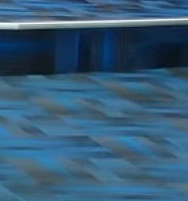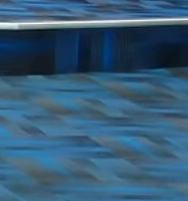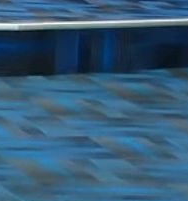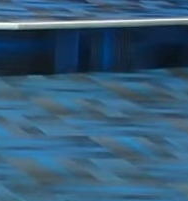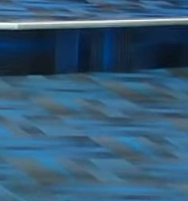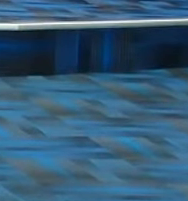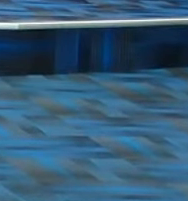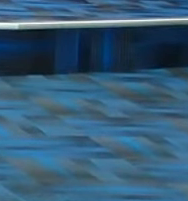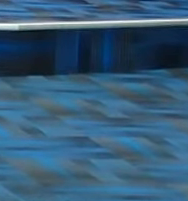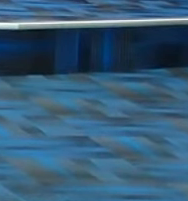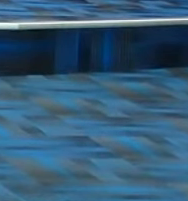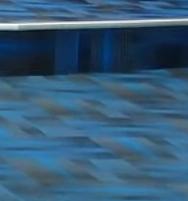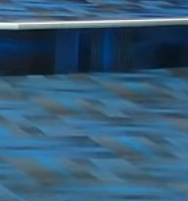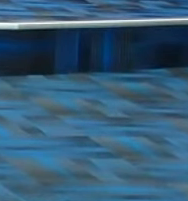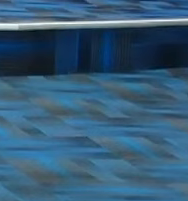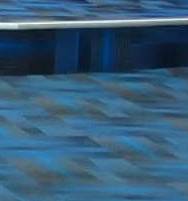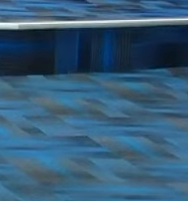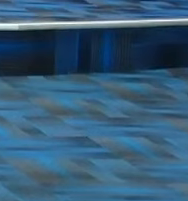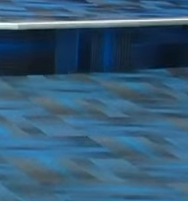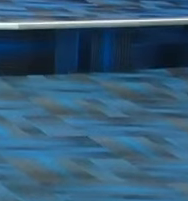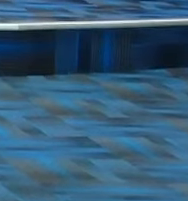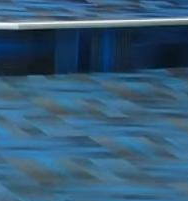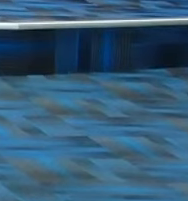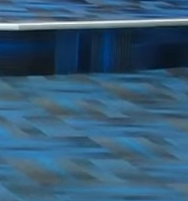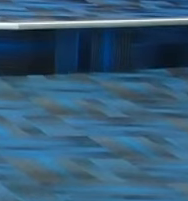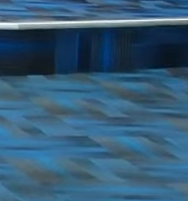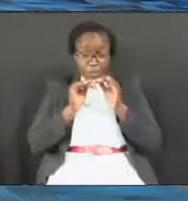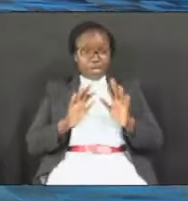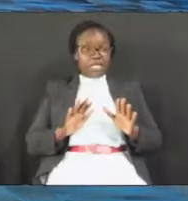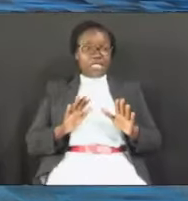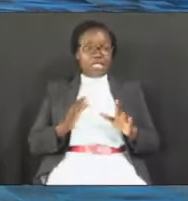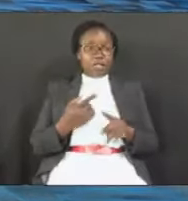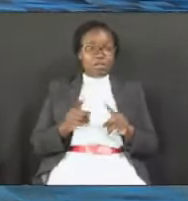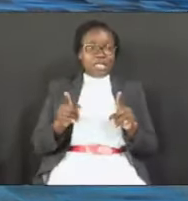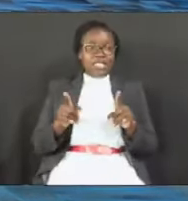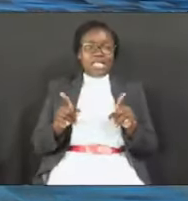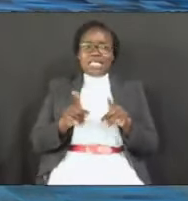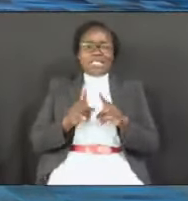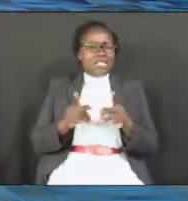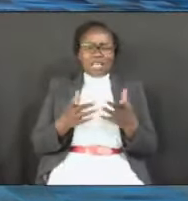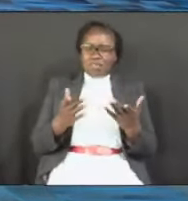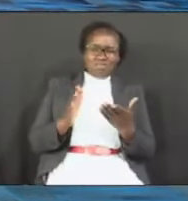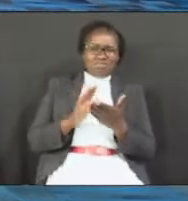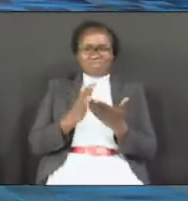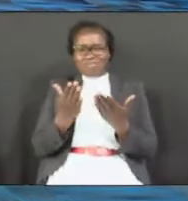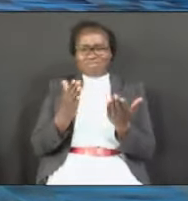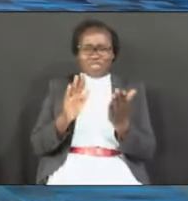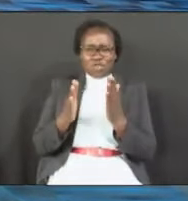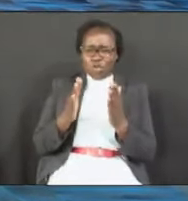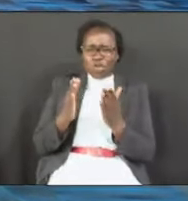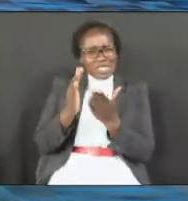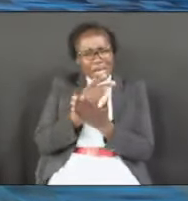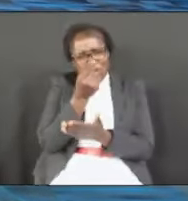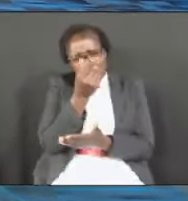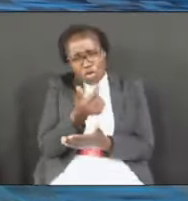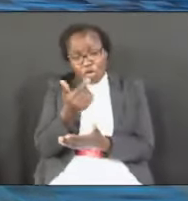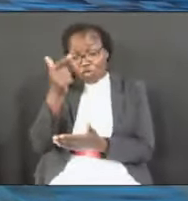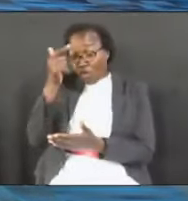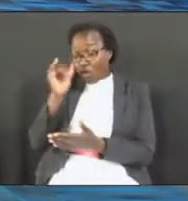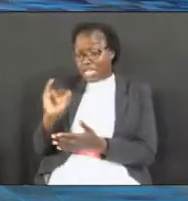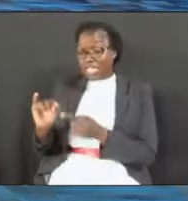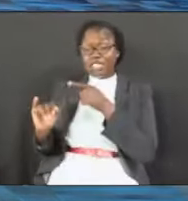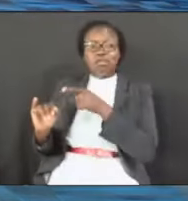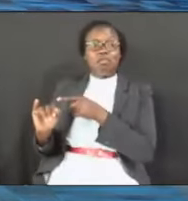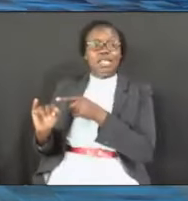a good portion of that blessing, but I will set some little I'm going to give to Ishmael. Now,